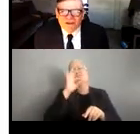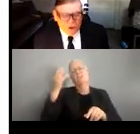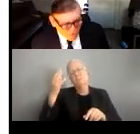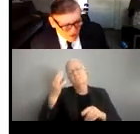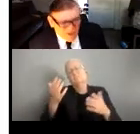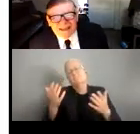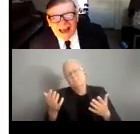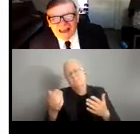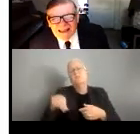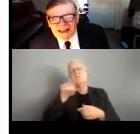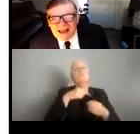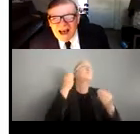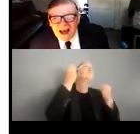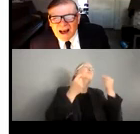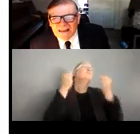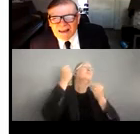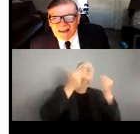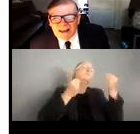for thought when we say this.